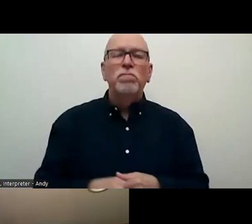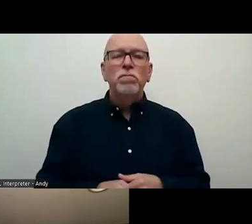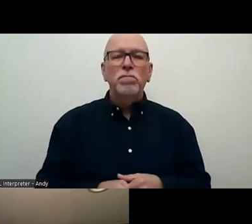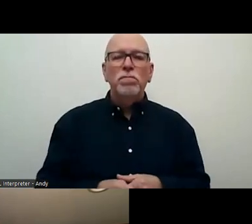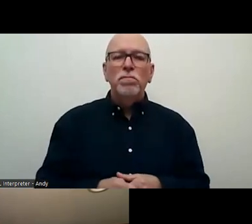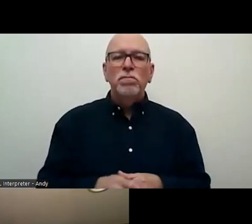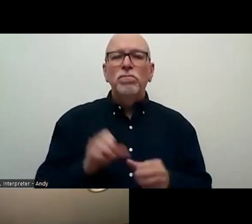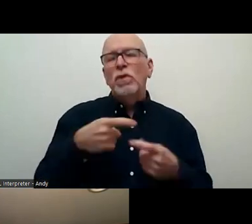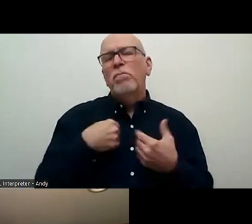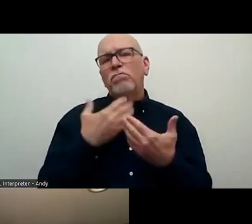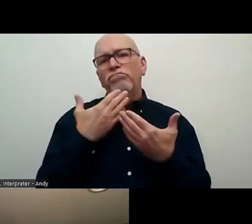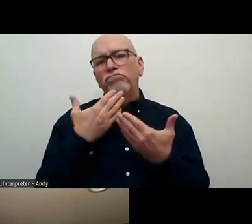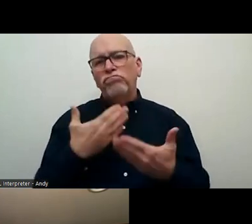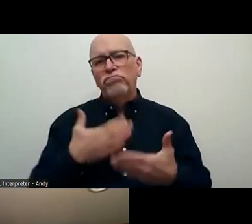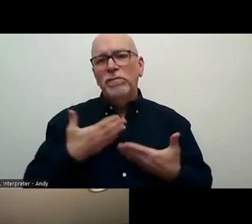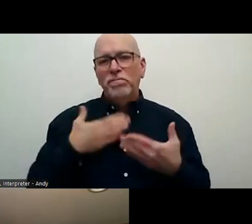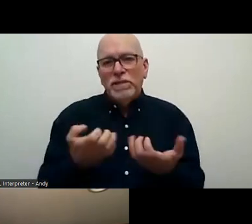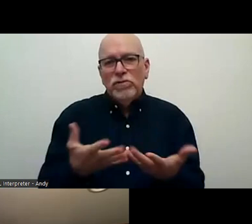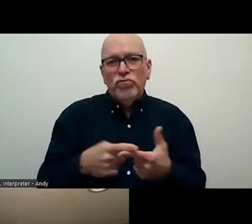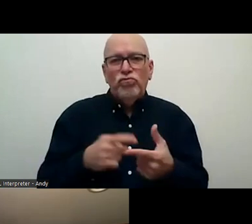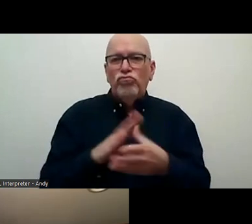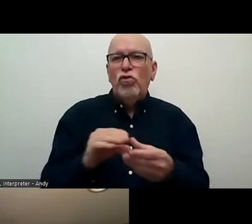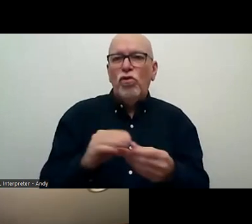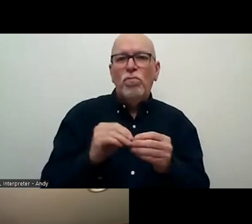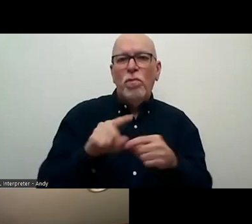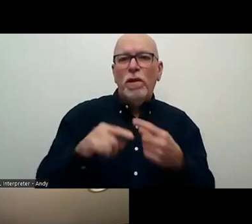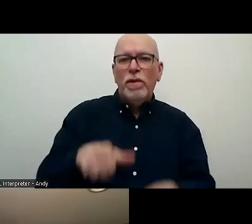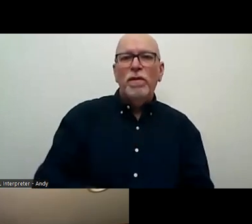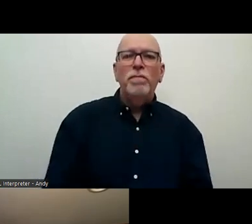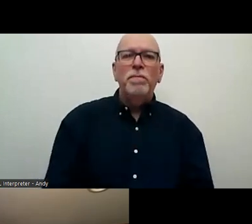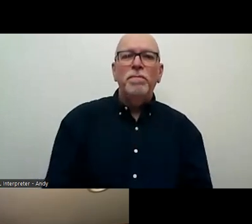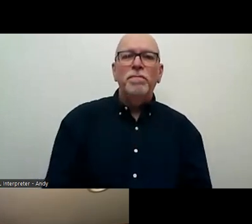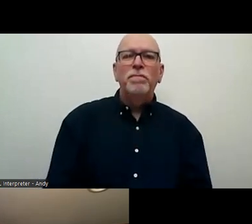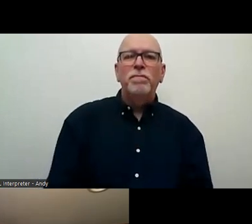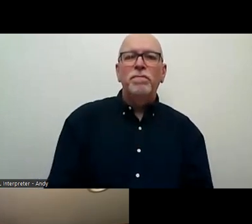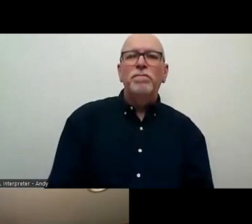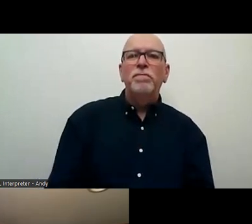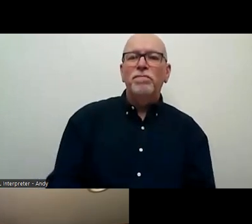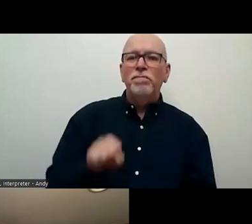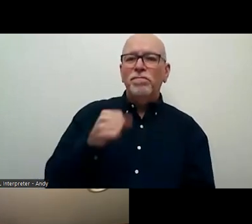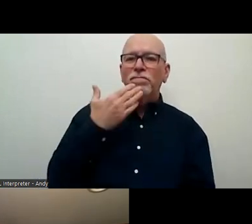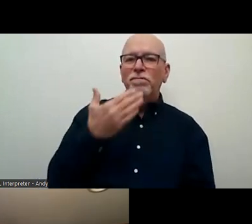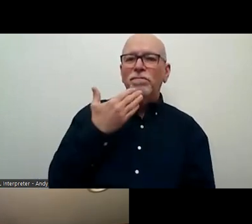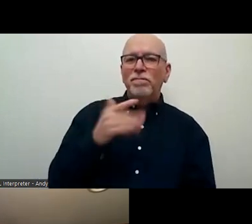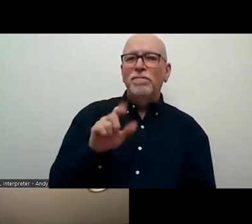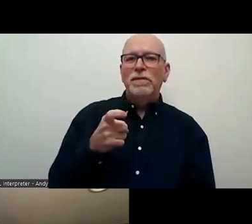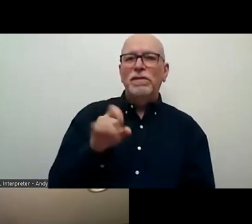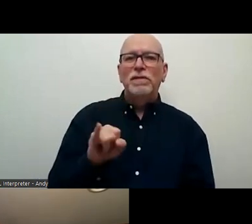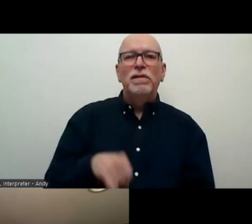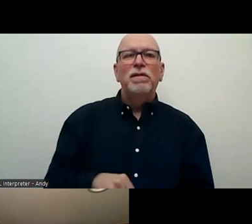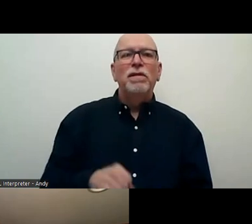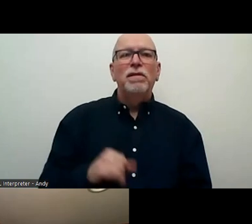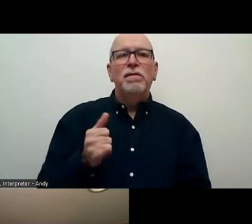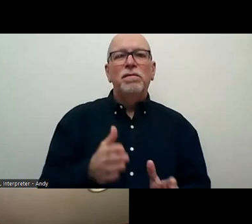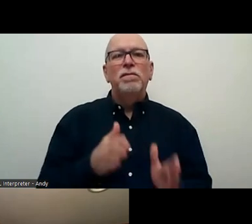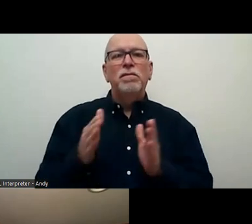grateful to be here to talk about it um you thank you you how